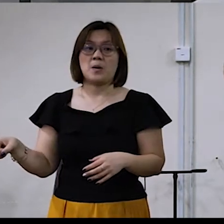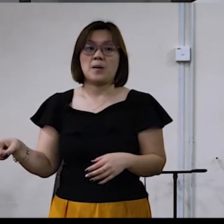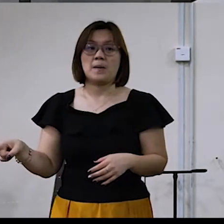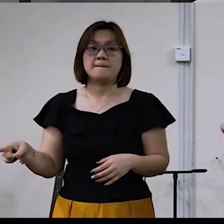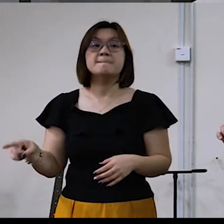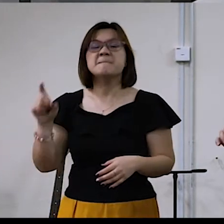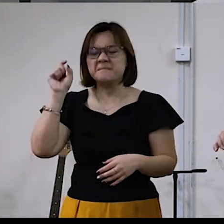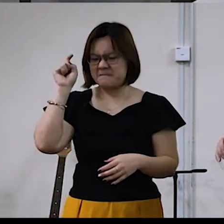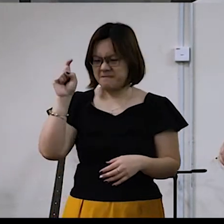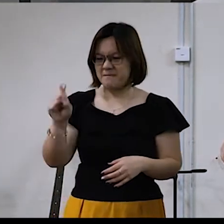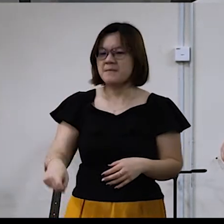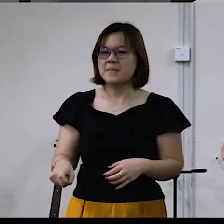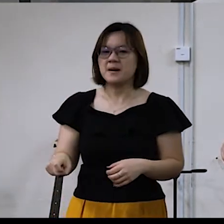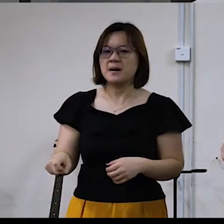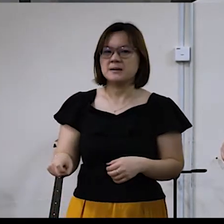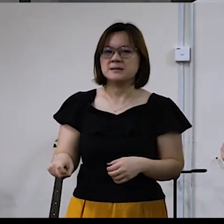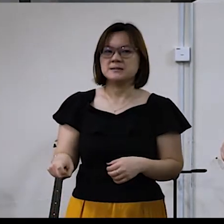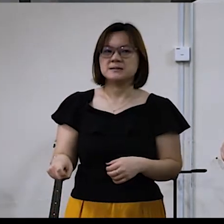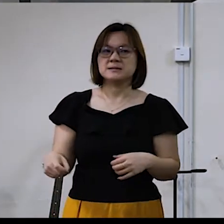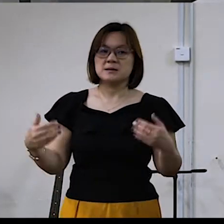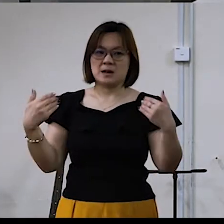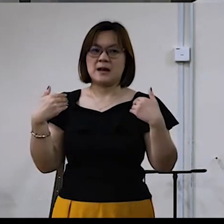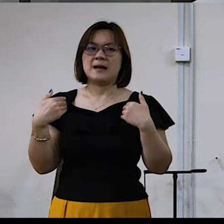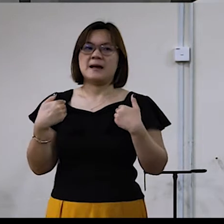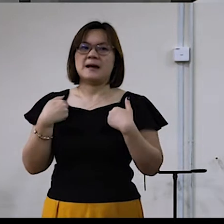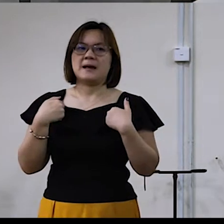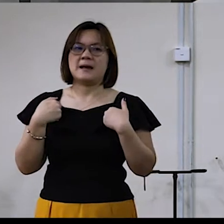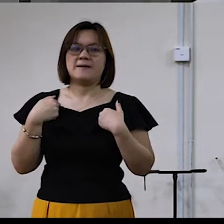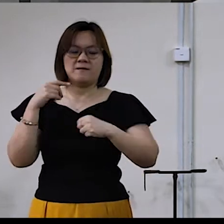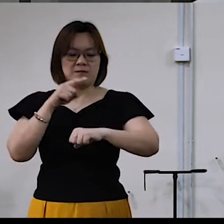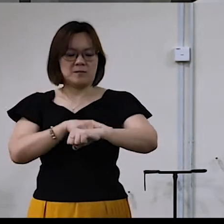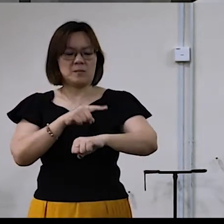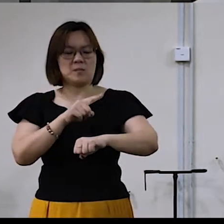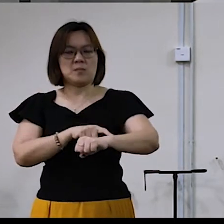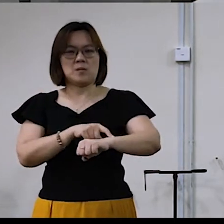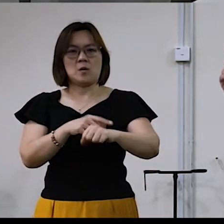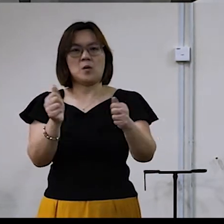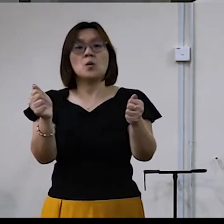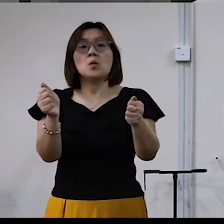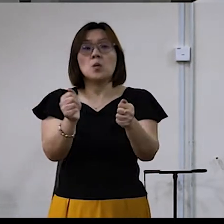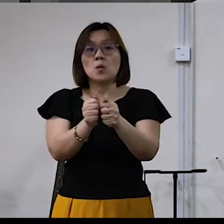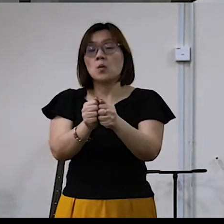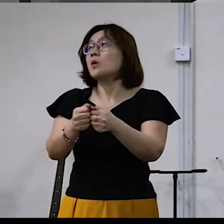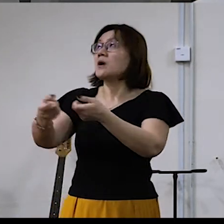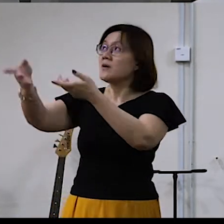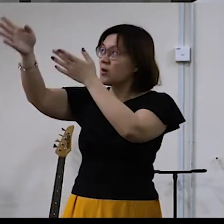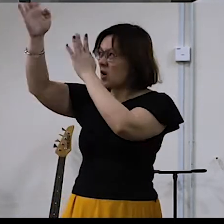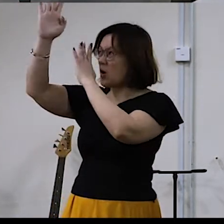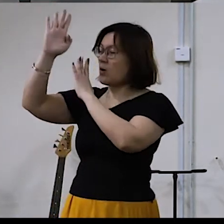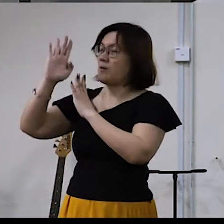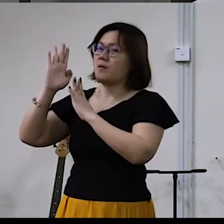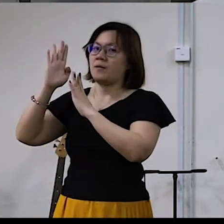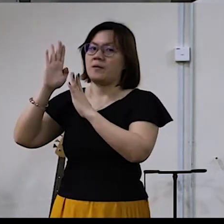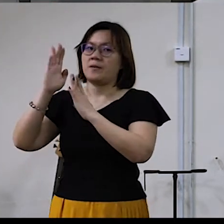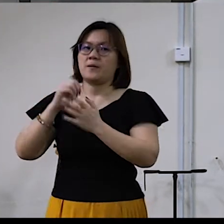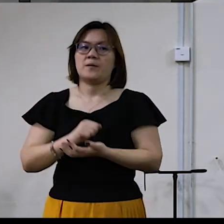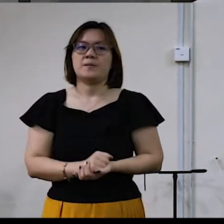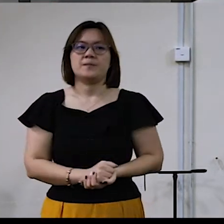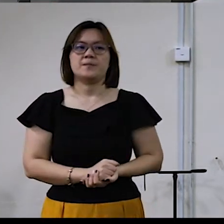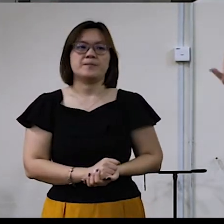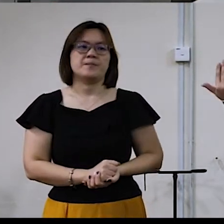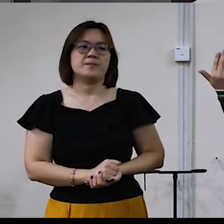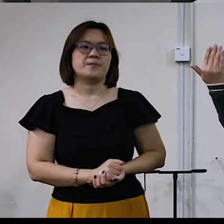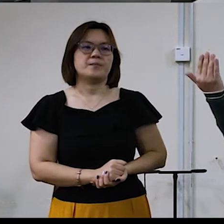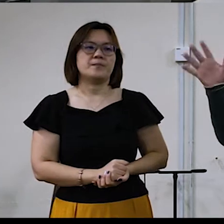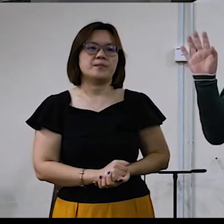still spent time with God. And that's the attitude of a real Christian who can say amen. Well, I don't spend time with